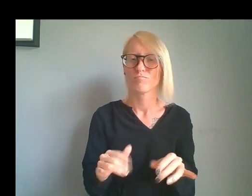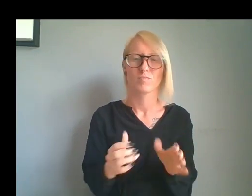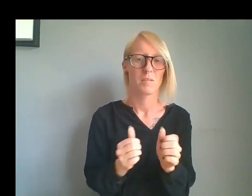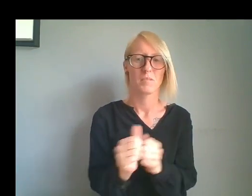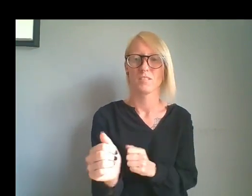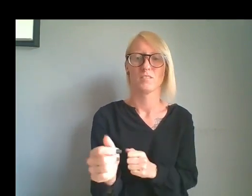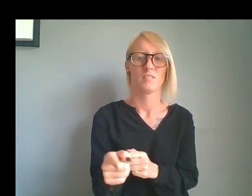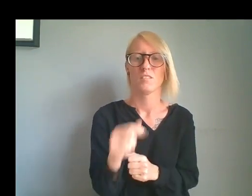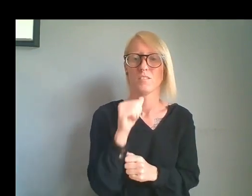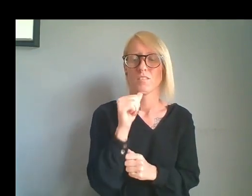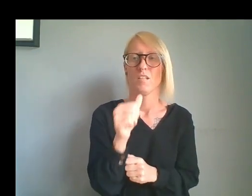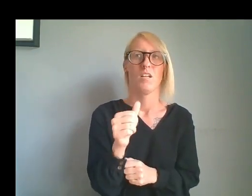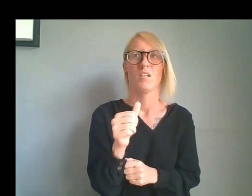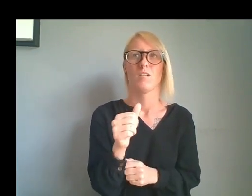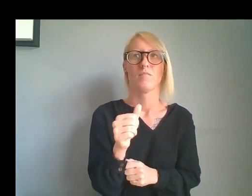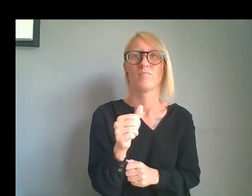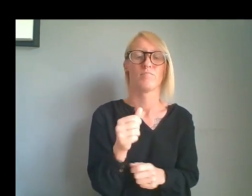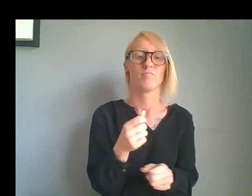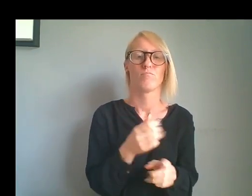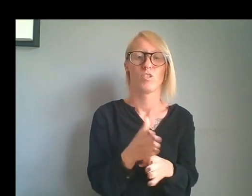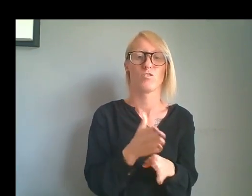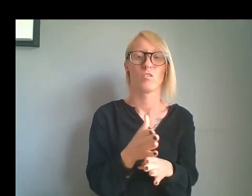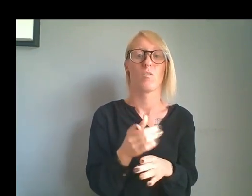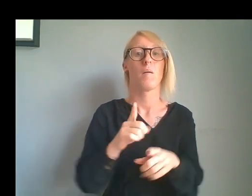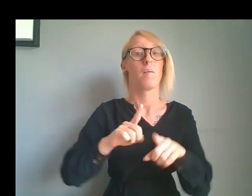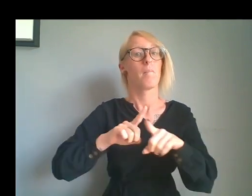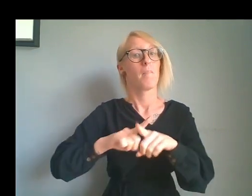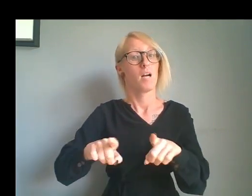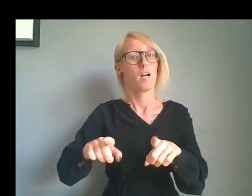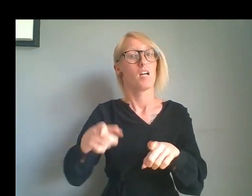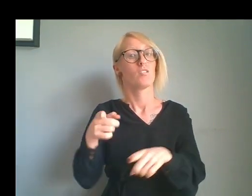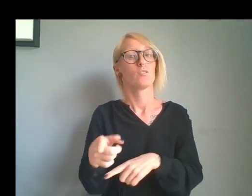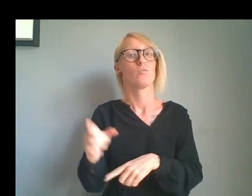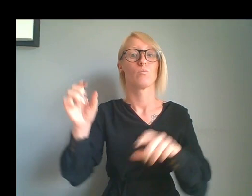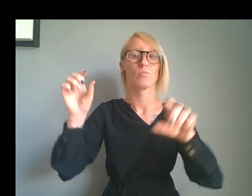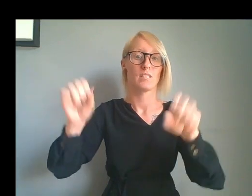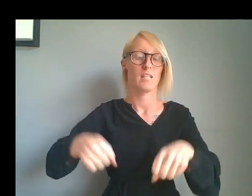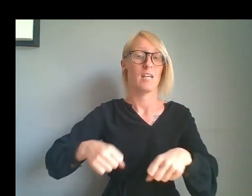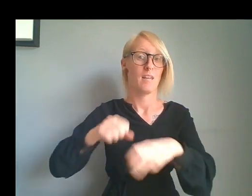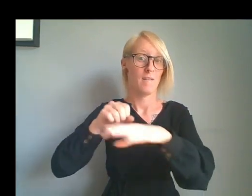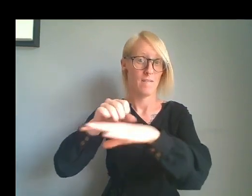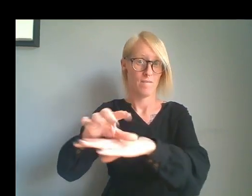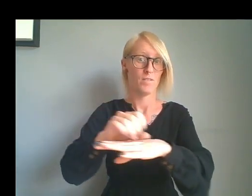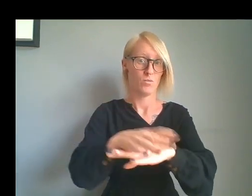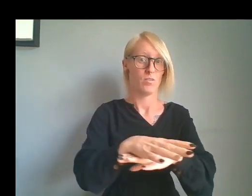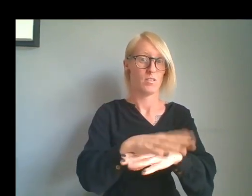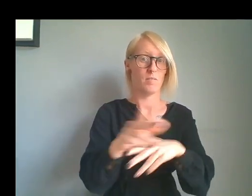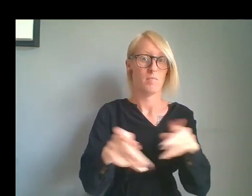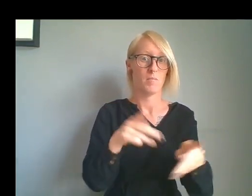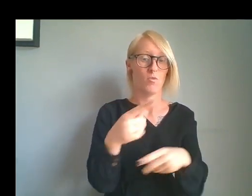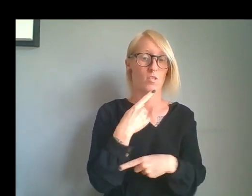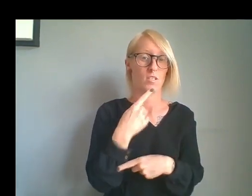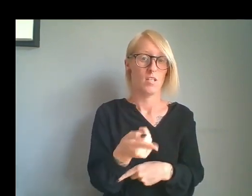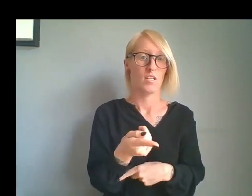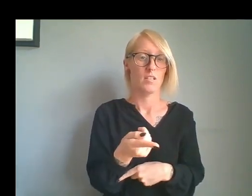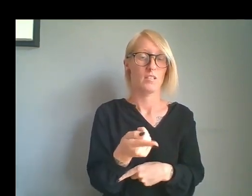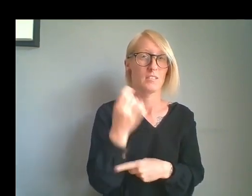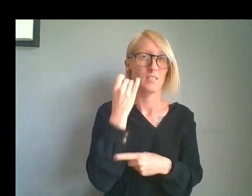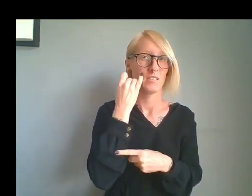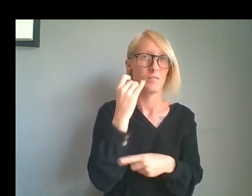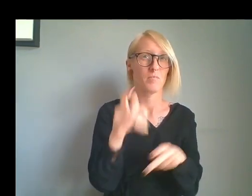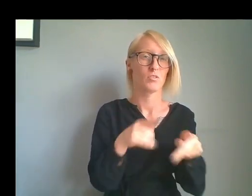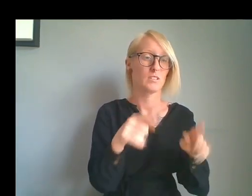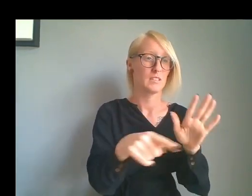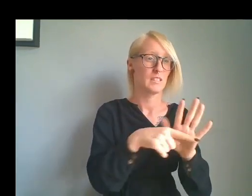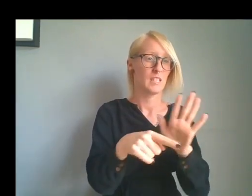say. However, you can influence what people are saying, right? So if people are saying negative things, this gives you an opportunity,